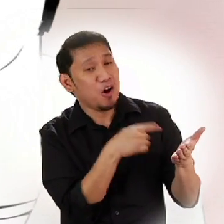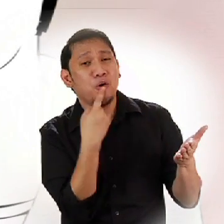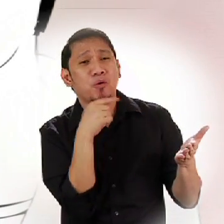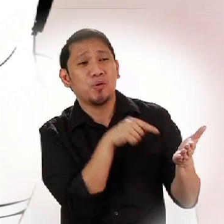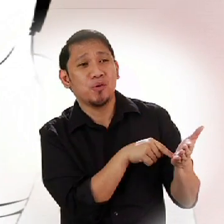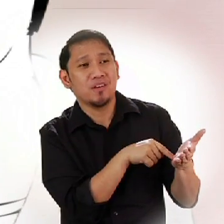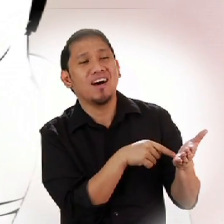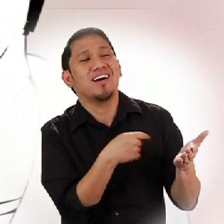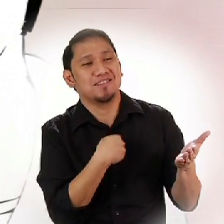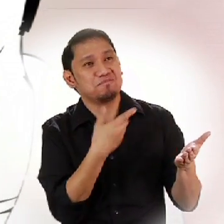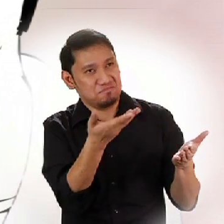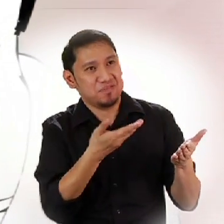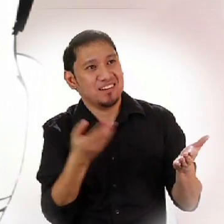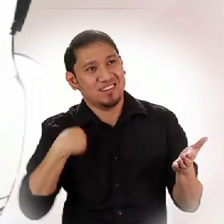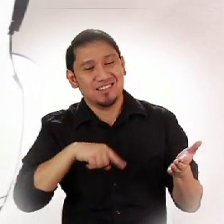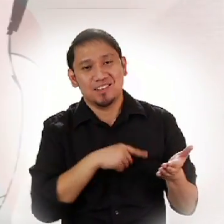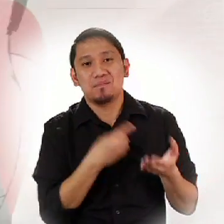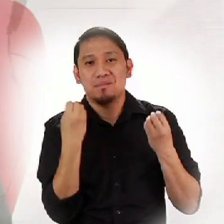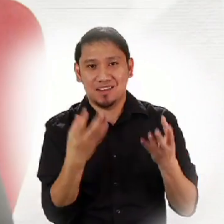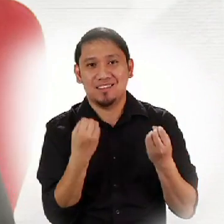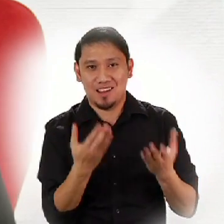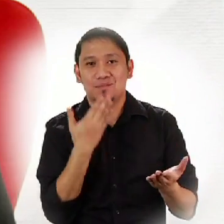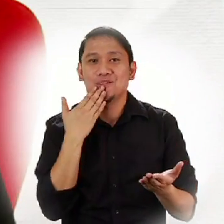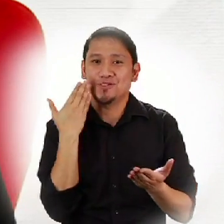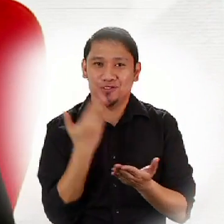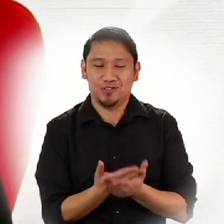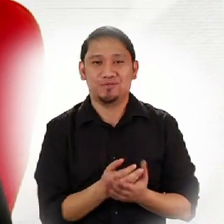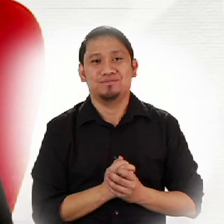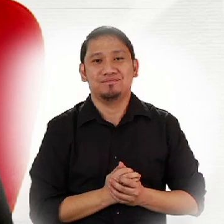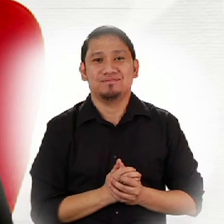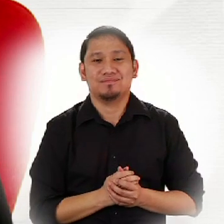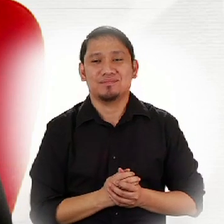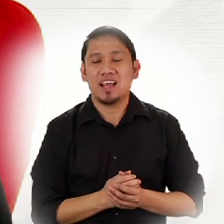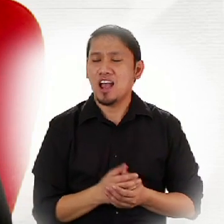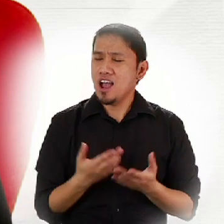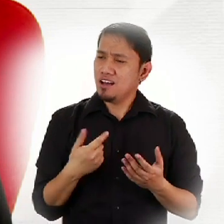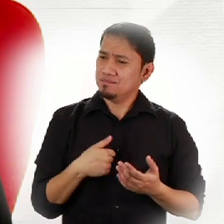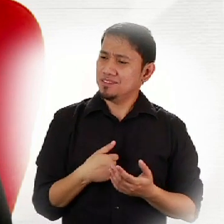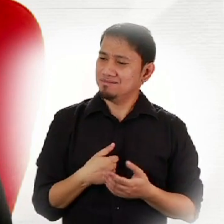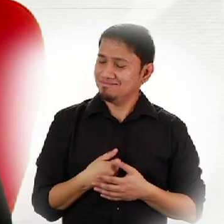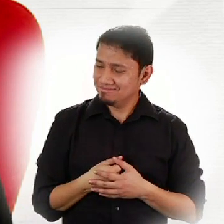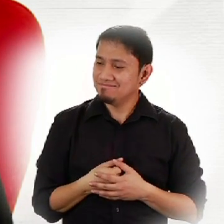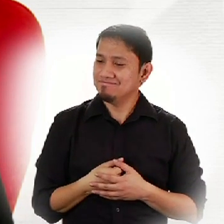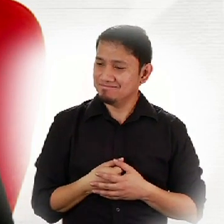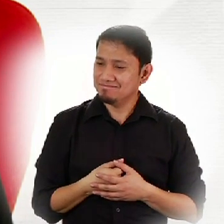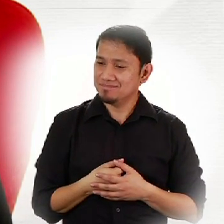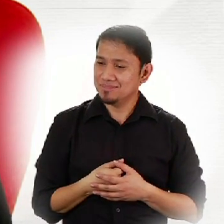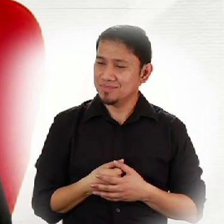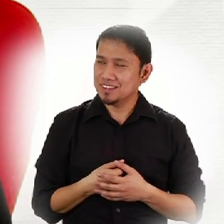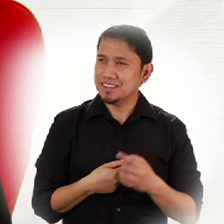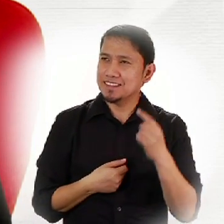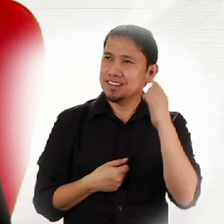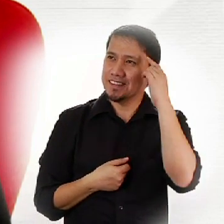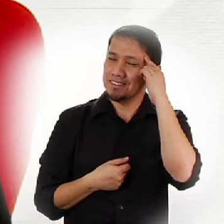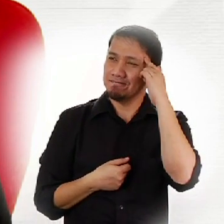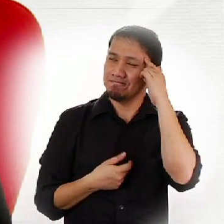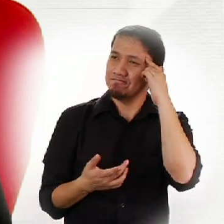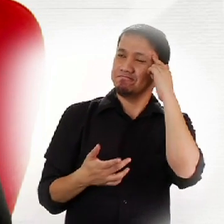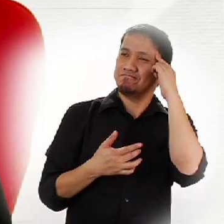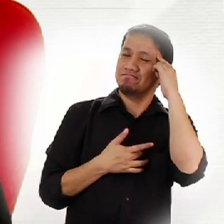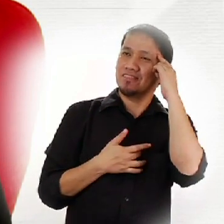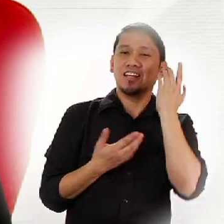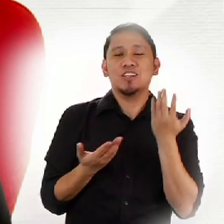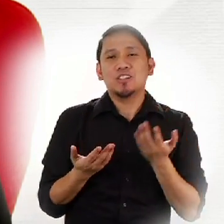brought us a lot of good? When I heard that, the readings for today came to